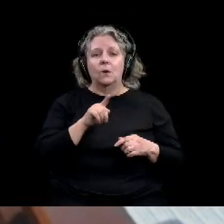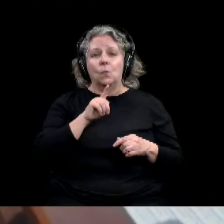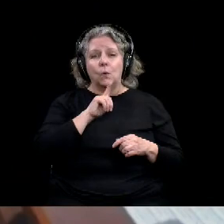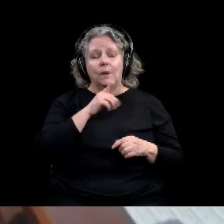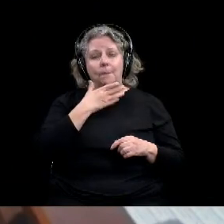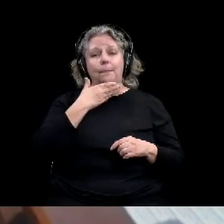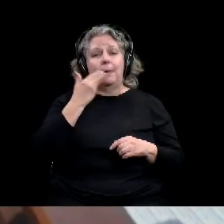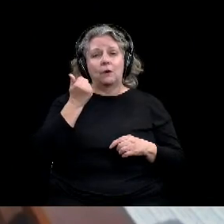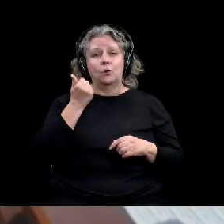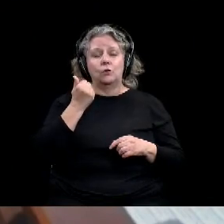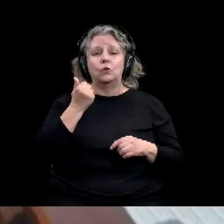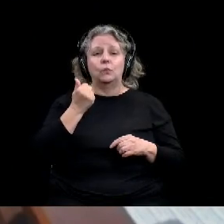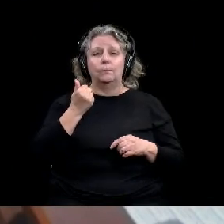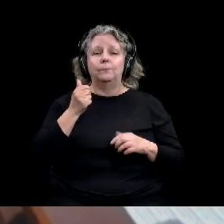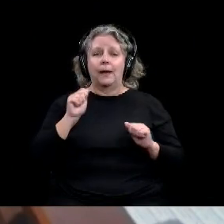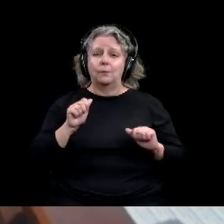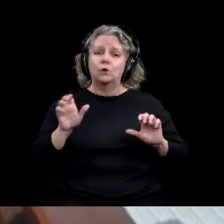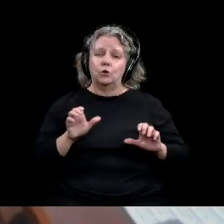all fronts.